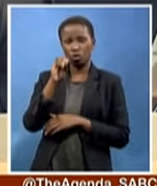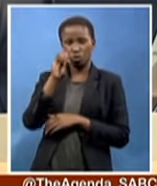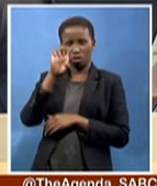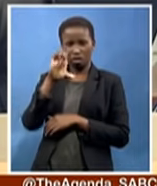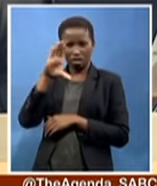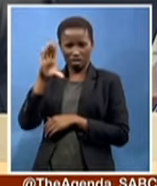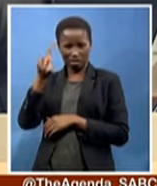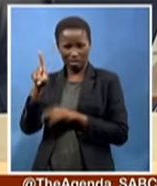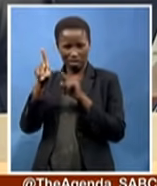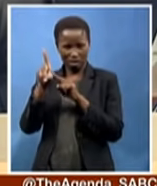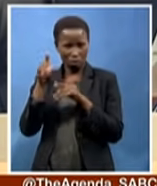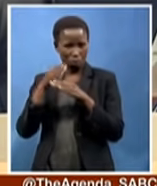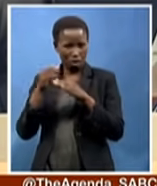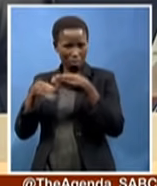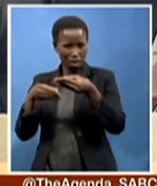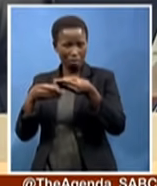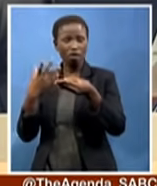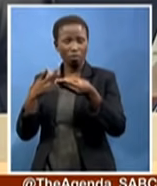governance published in 2007,